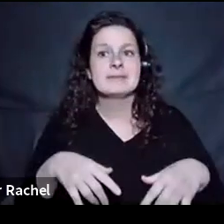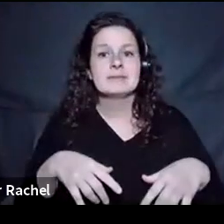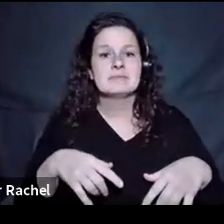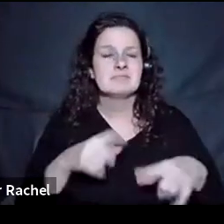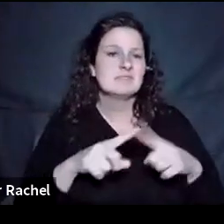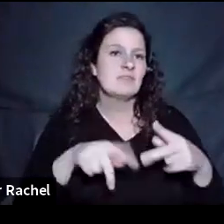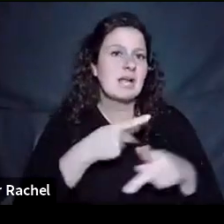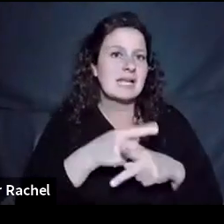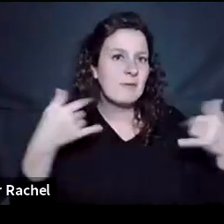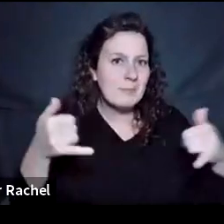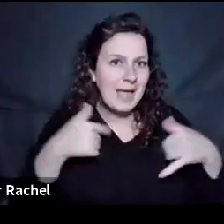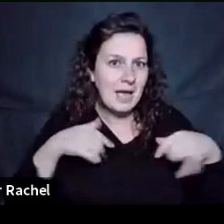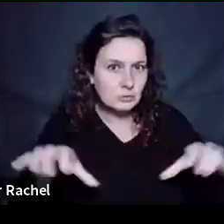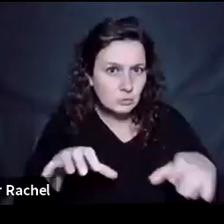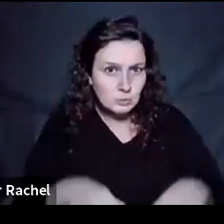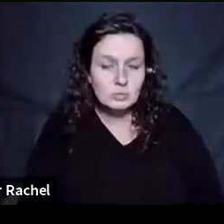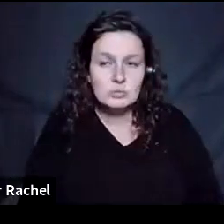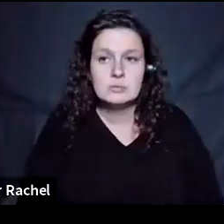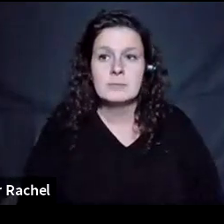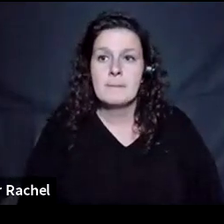do, and